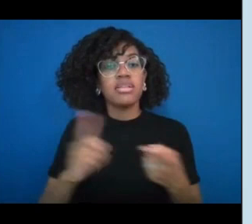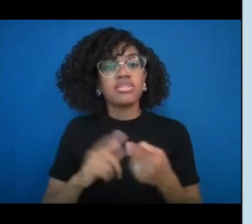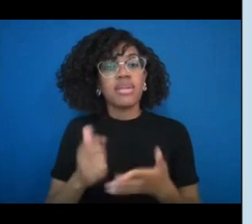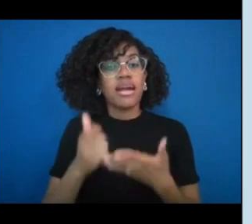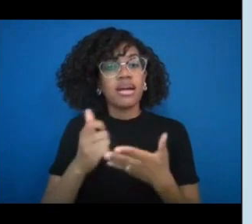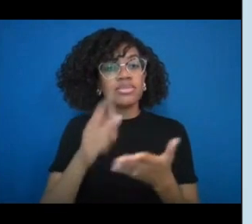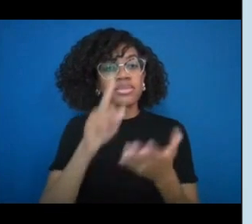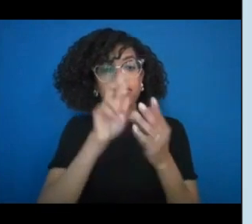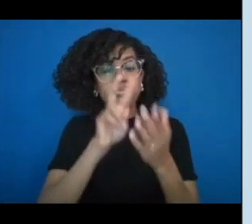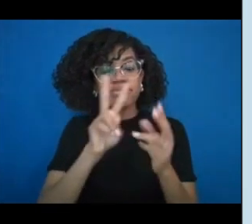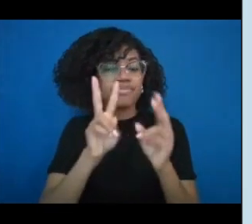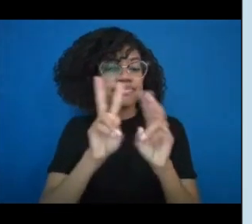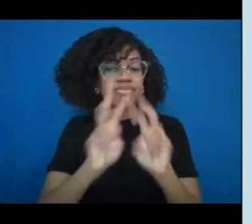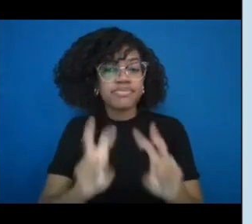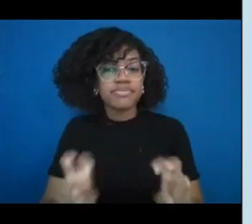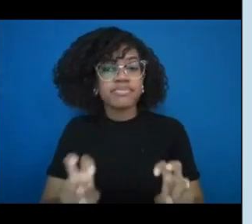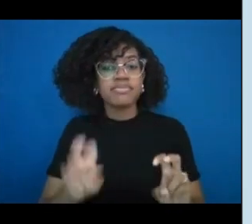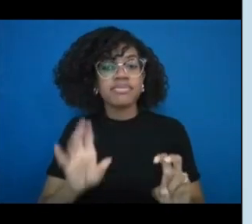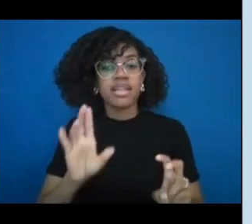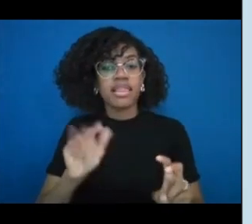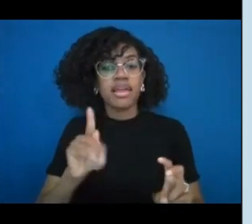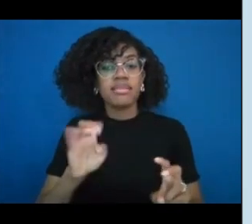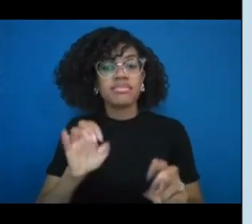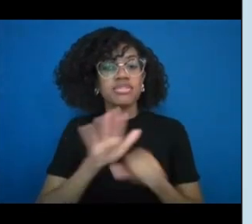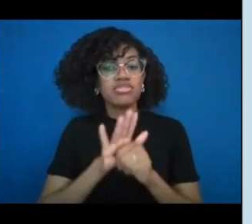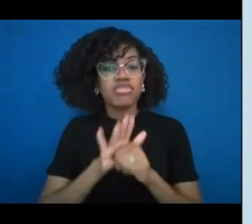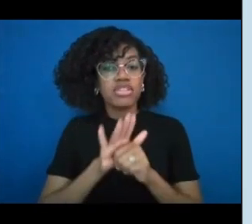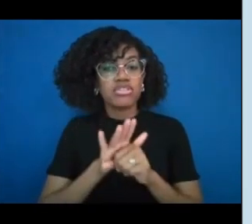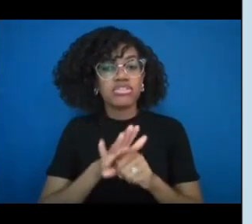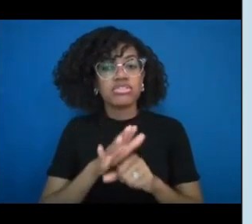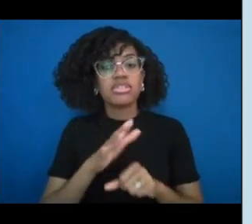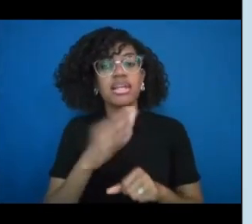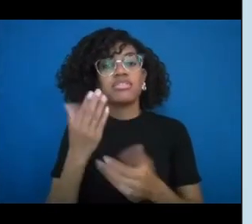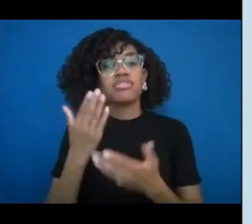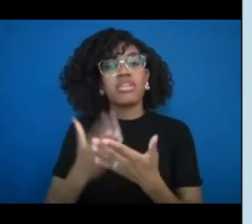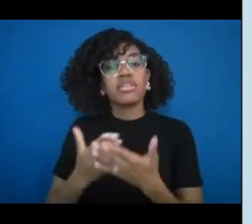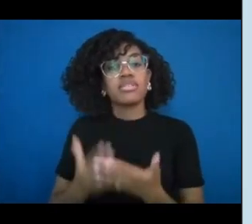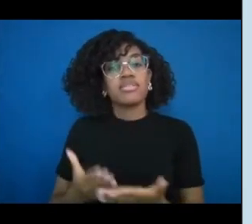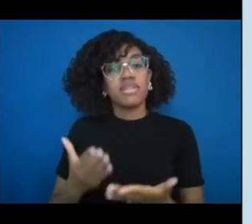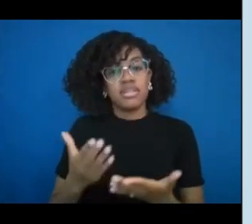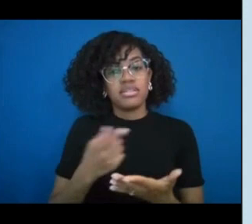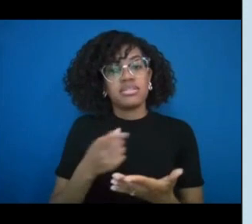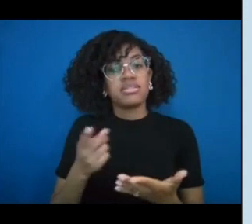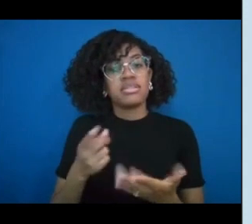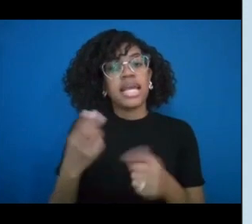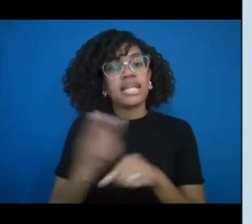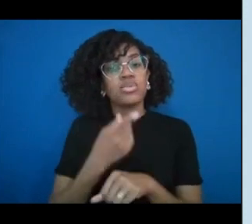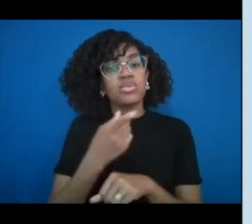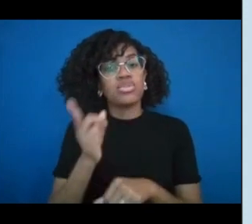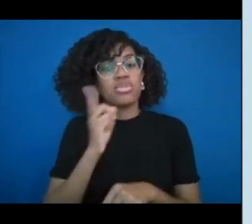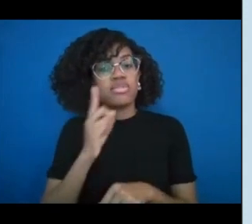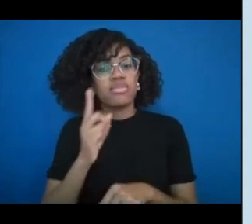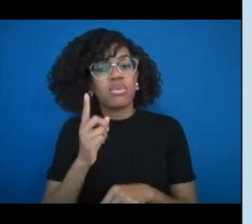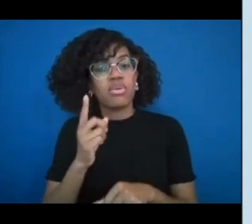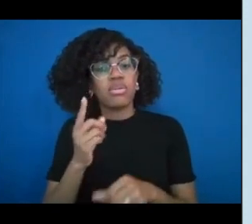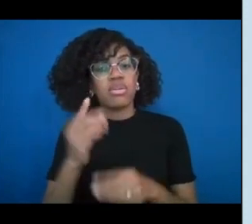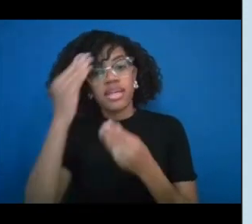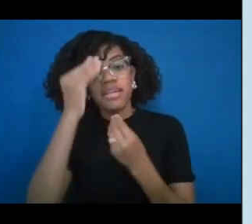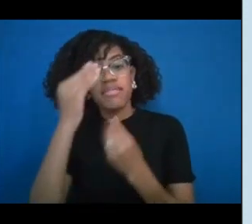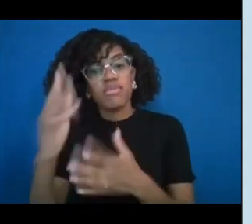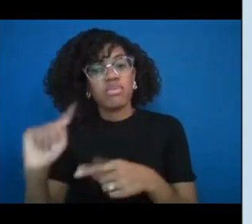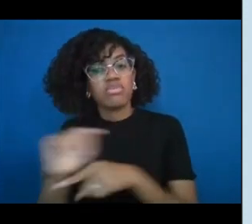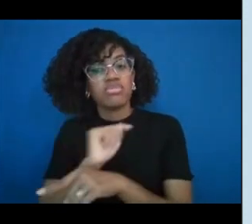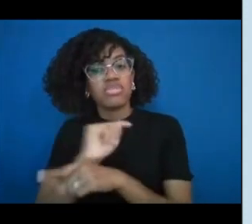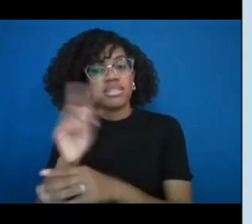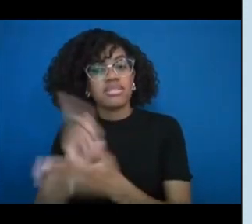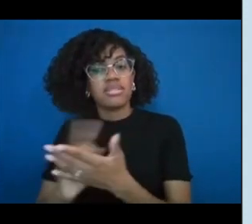stressors and inform training design for skills, so that you make sure the skills are meeting the